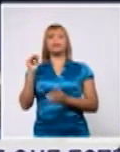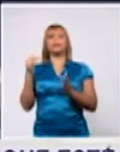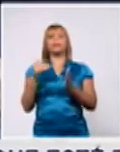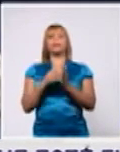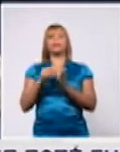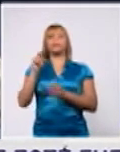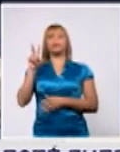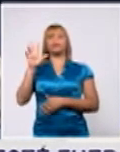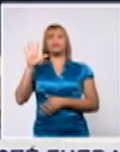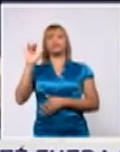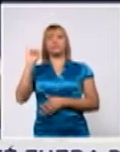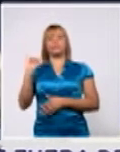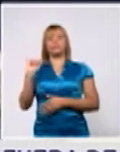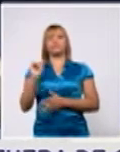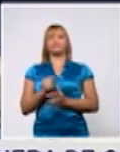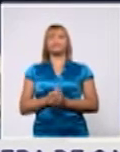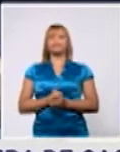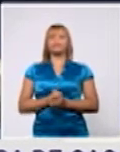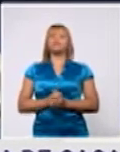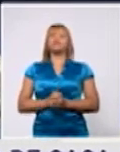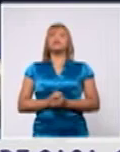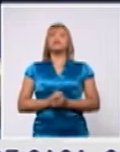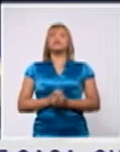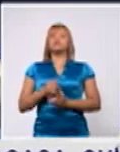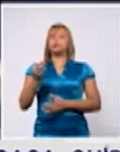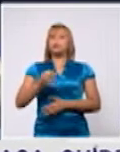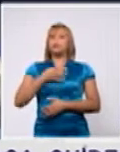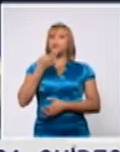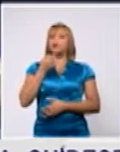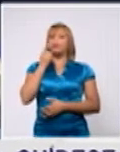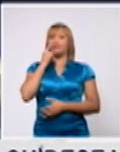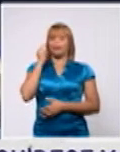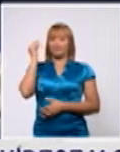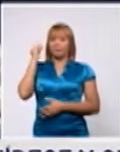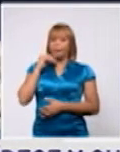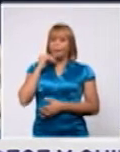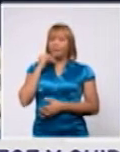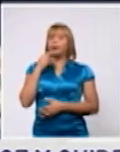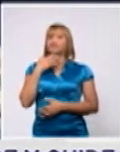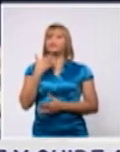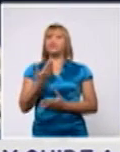1,437 deaths reported yesterday, for a total of